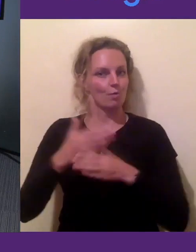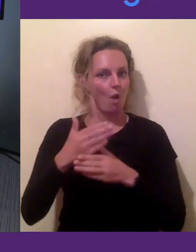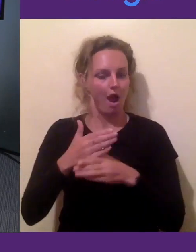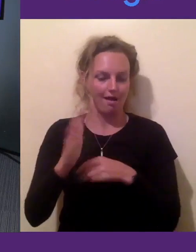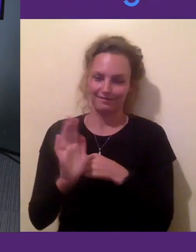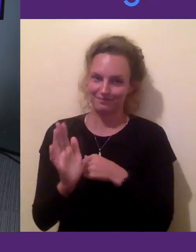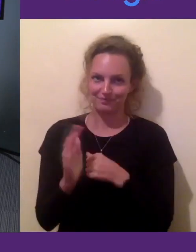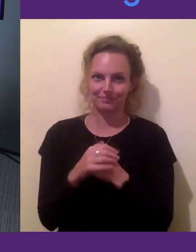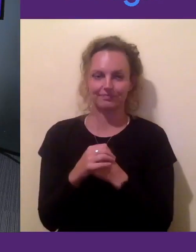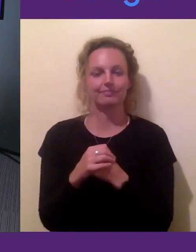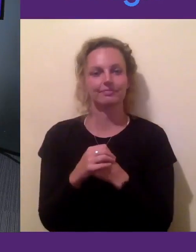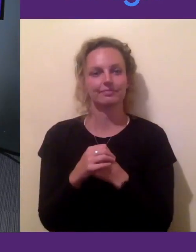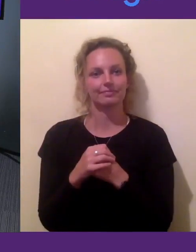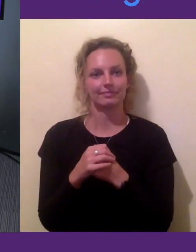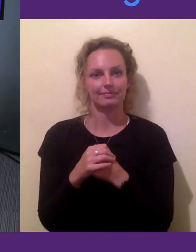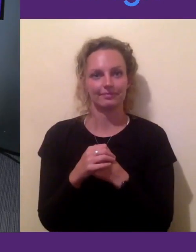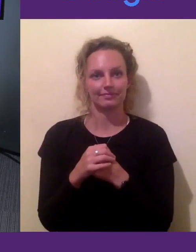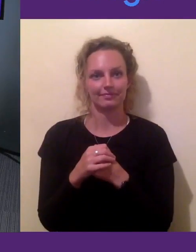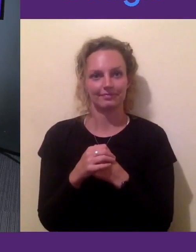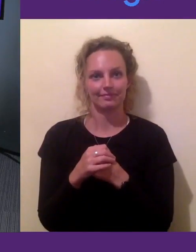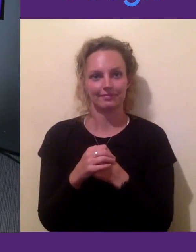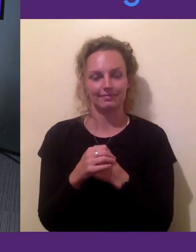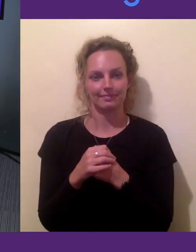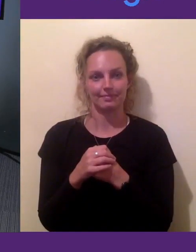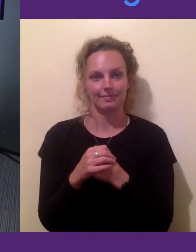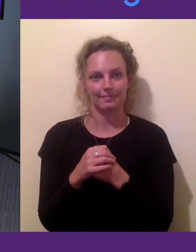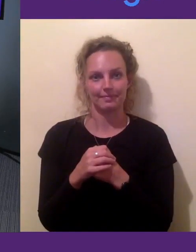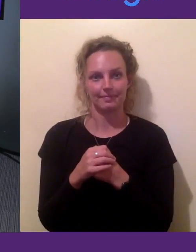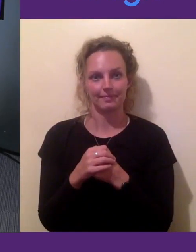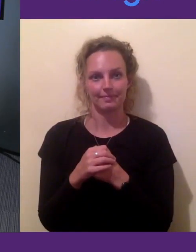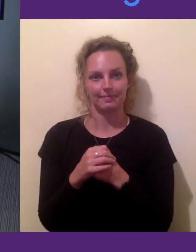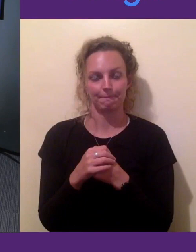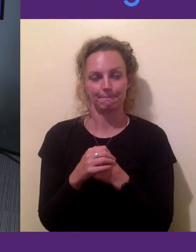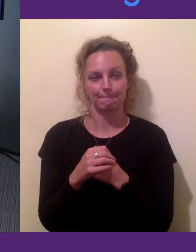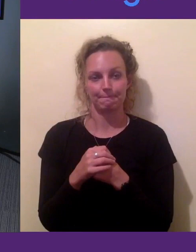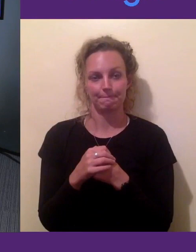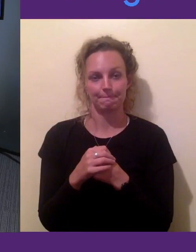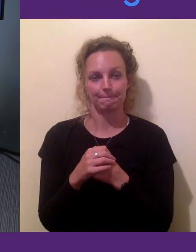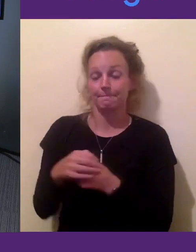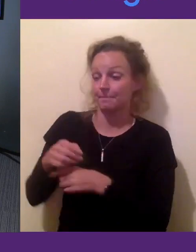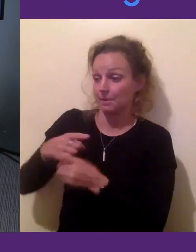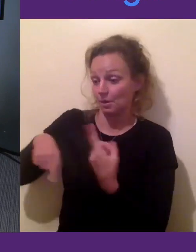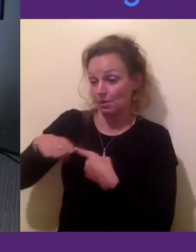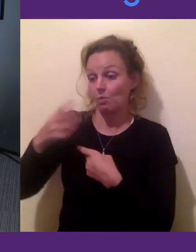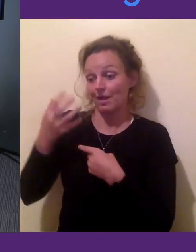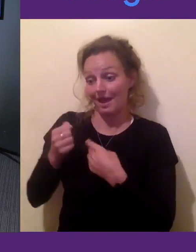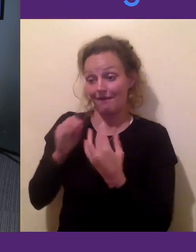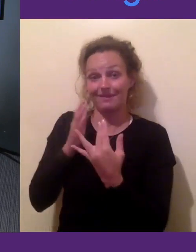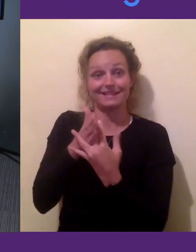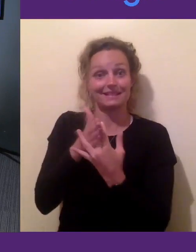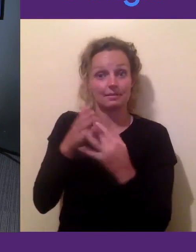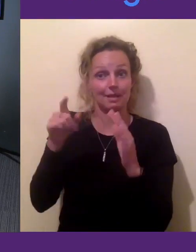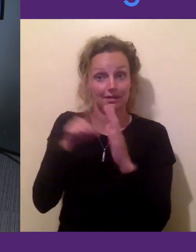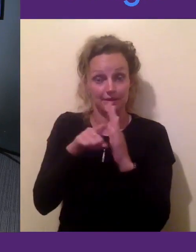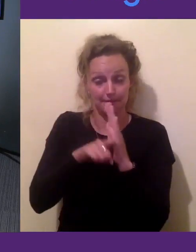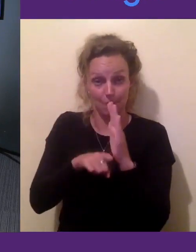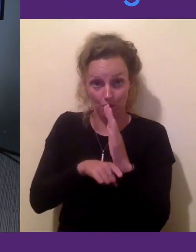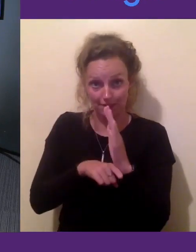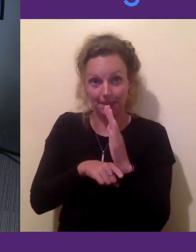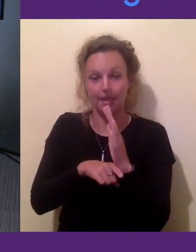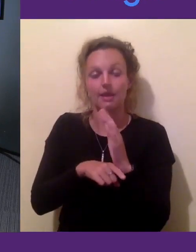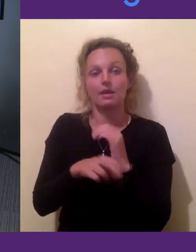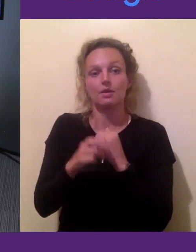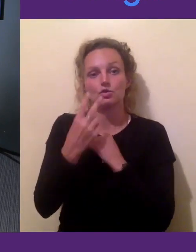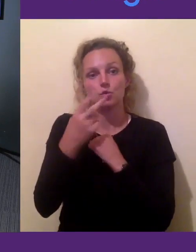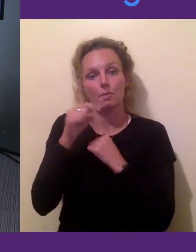Yeah, I would just plus one to that for Miro. We have a accessibility policy that we adhere to. WCAG, 2.1 AA, and